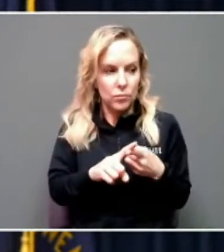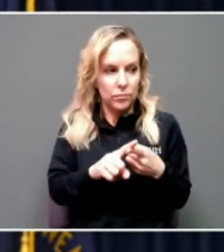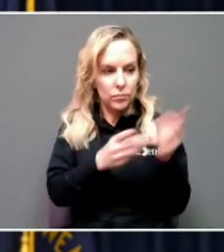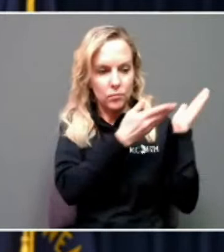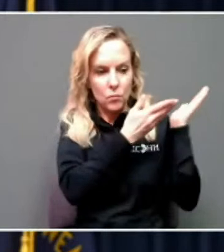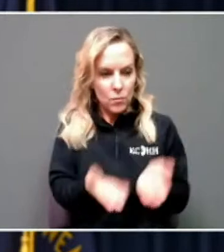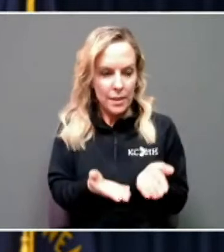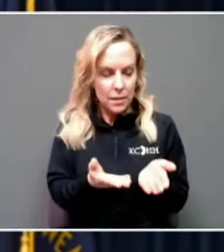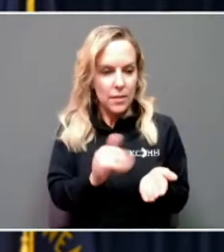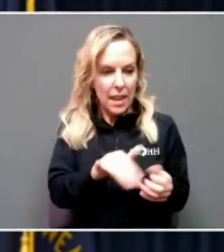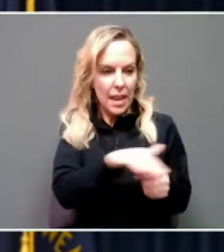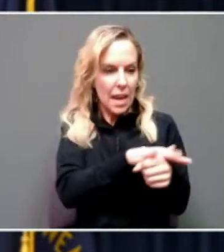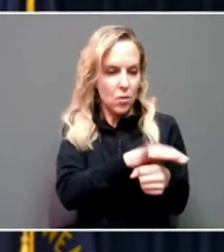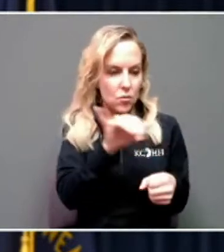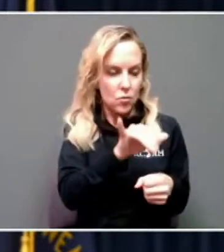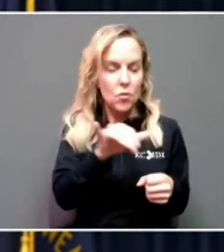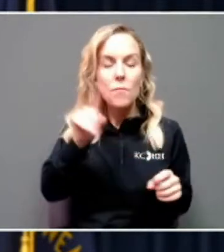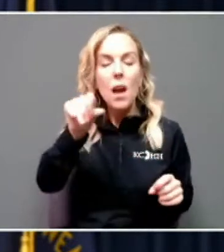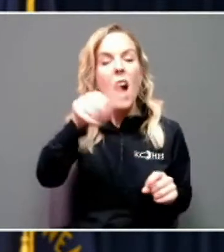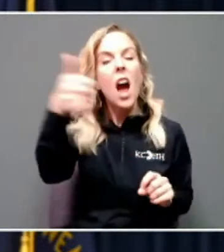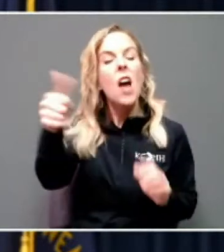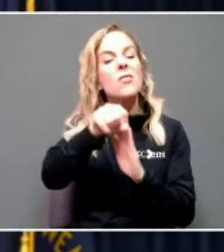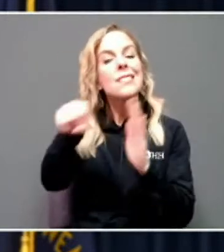Based on trends from other states,